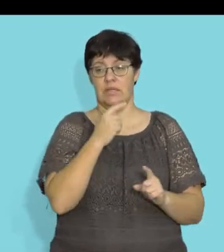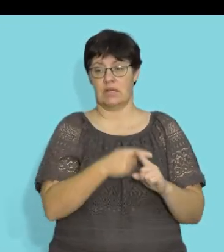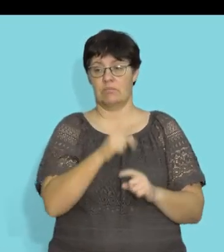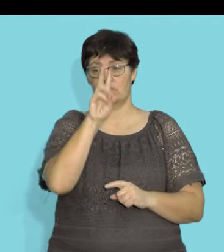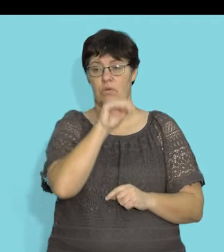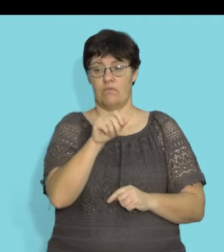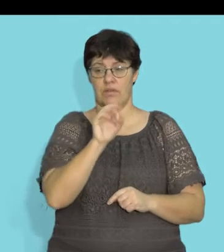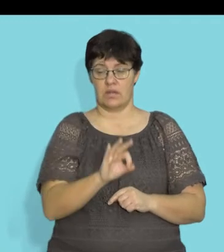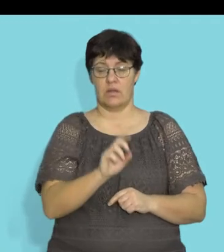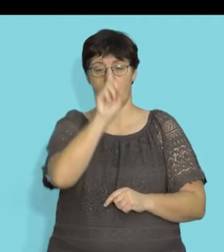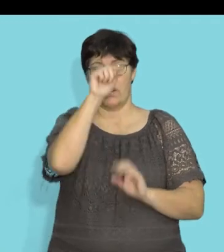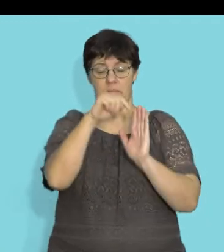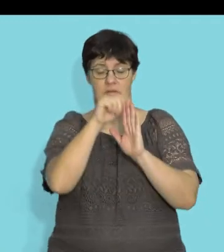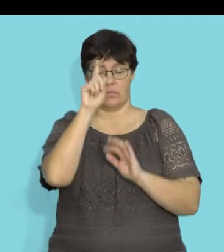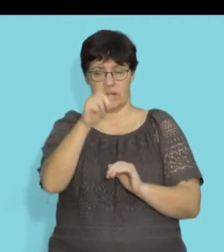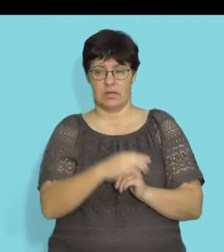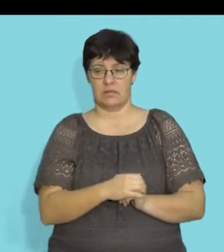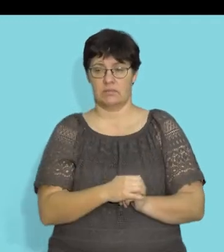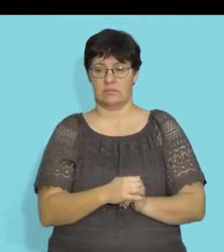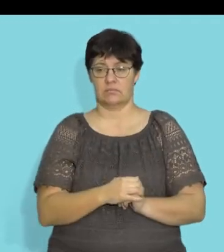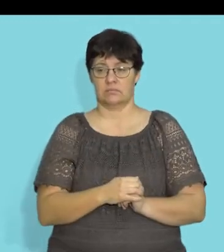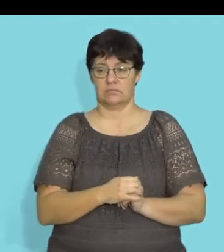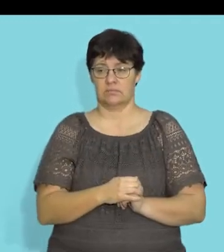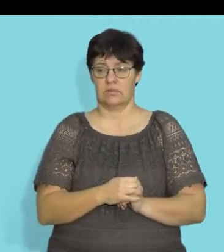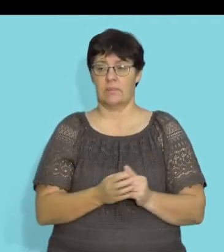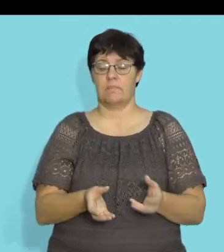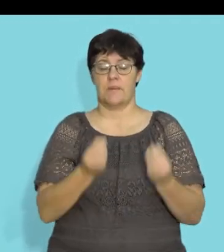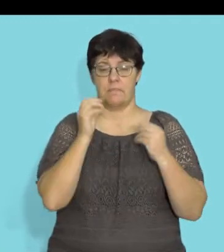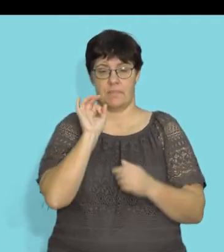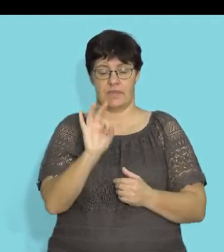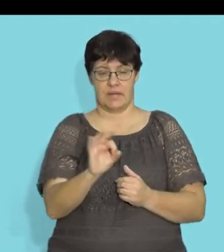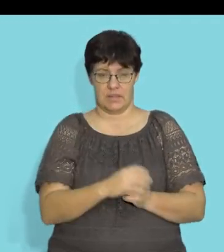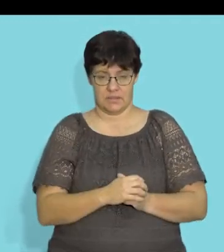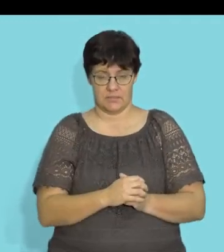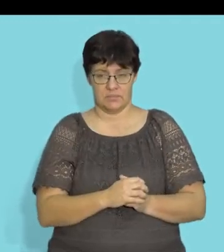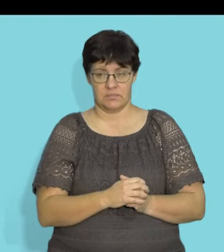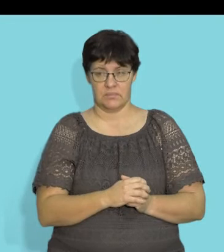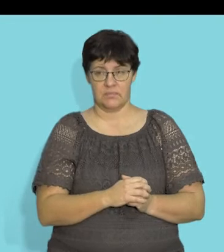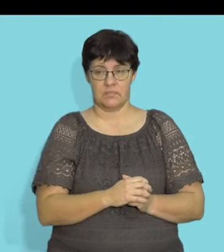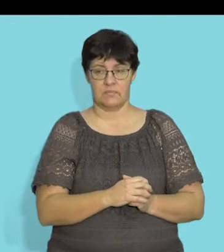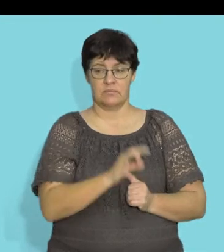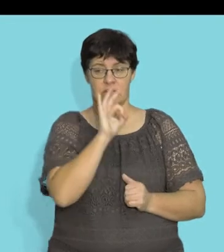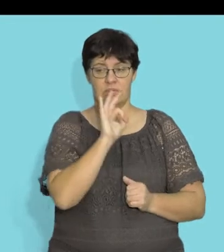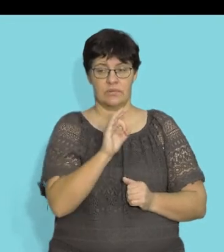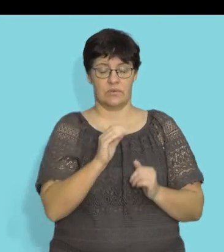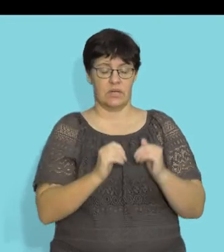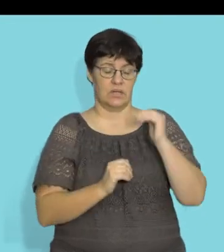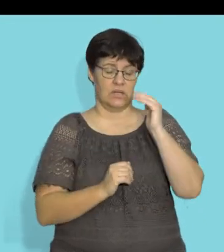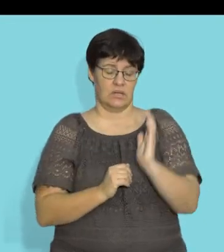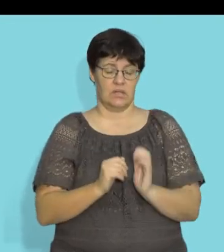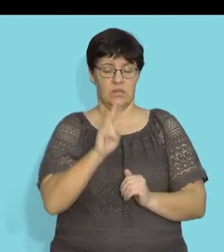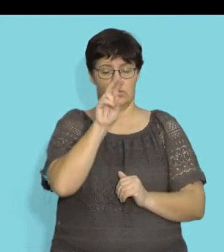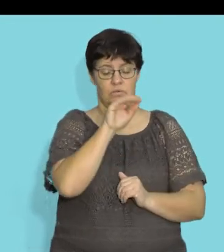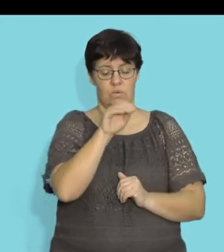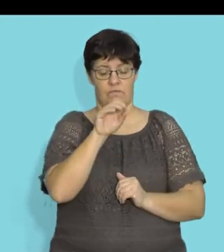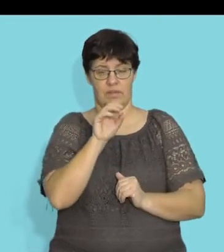over 3 to the power of 1 minus 1, I'm going to be left with 3. Then for term